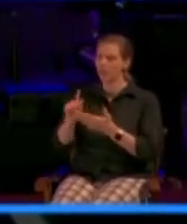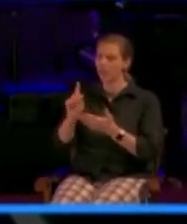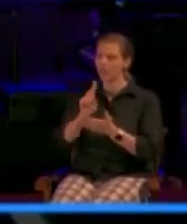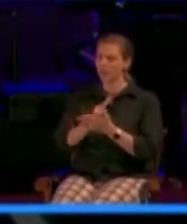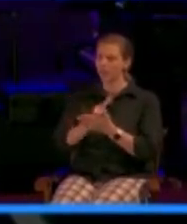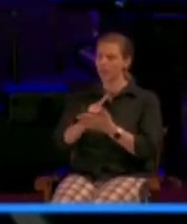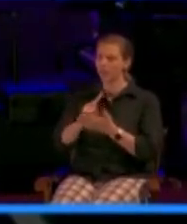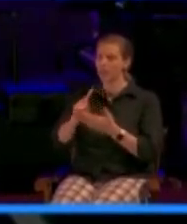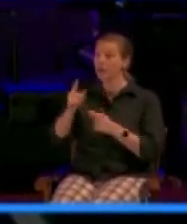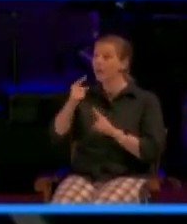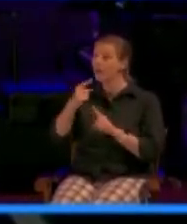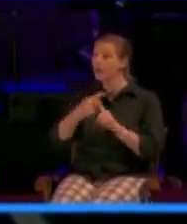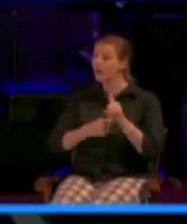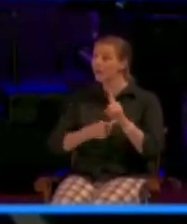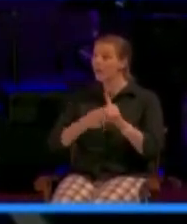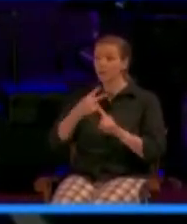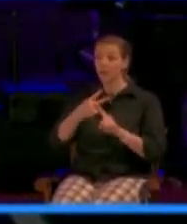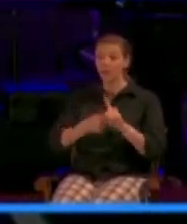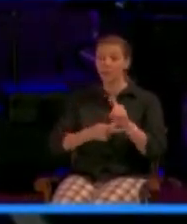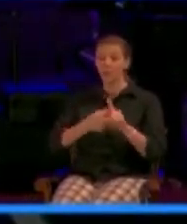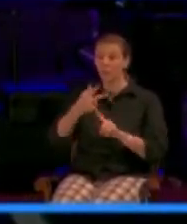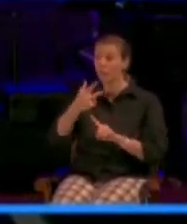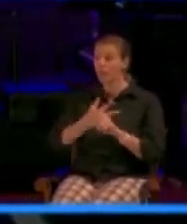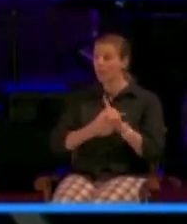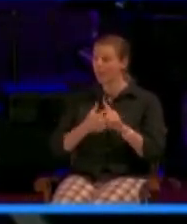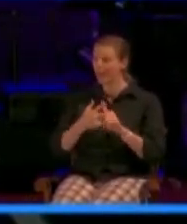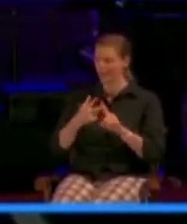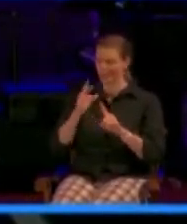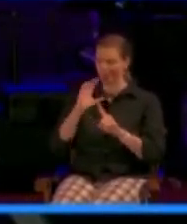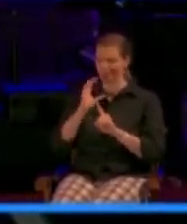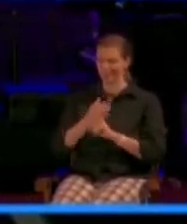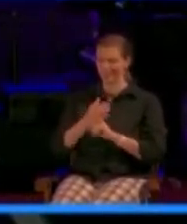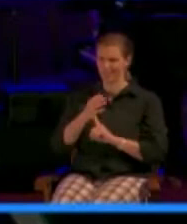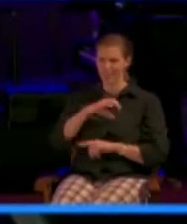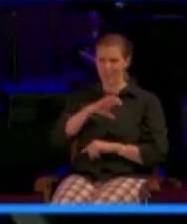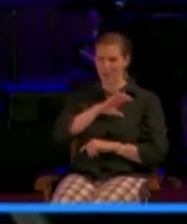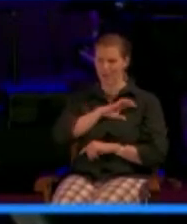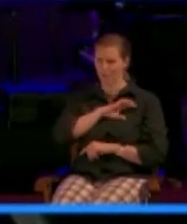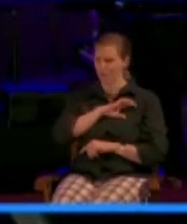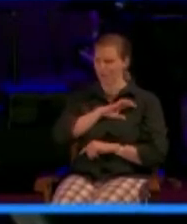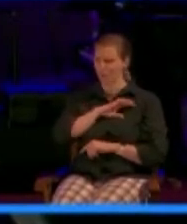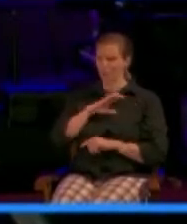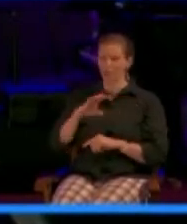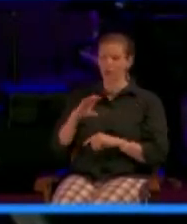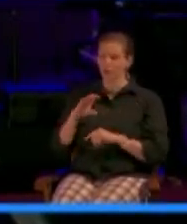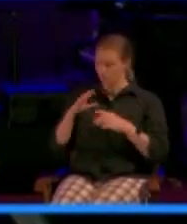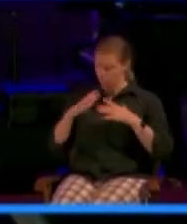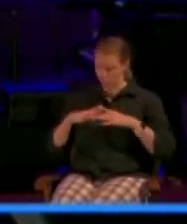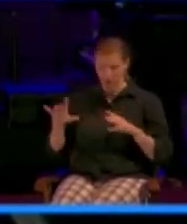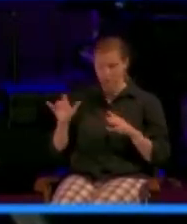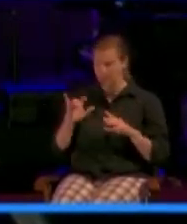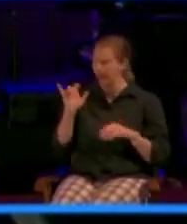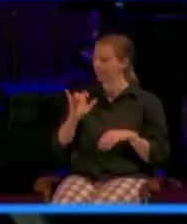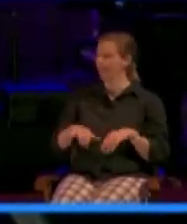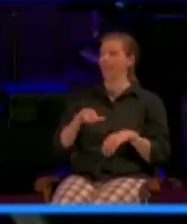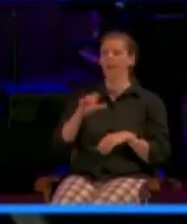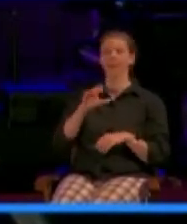3 and 4 months he would stay in character. Every morning of his life, for a while, he dressed like Clint Eastwood.